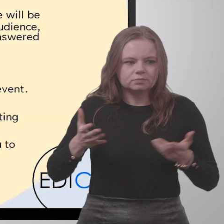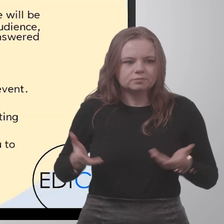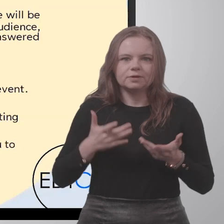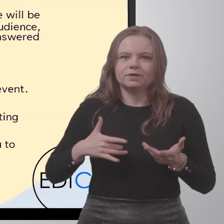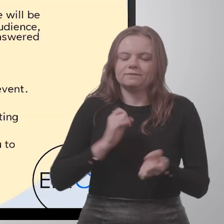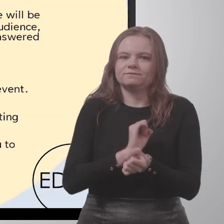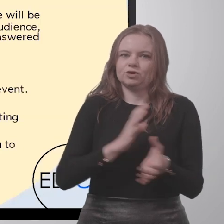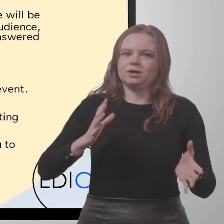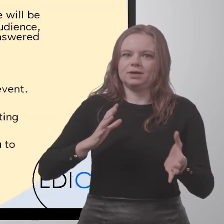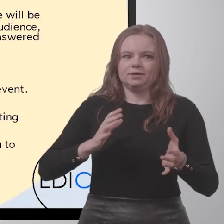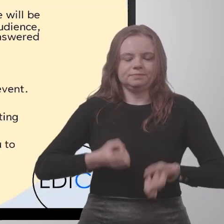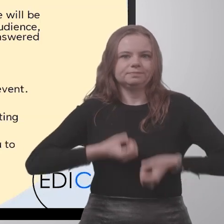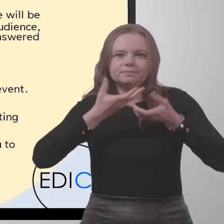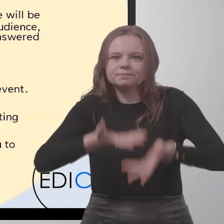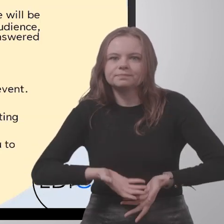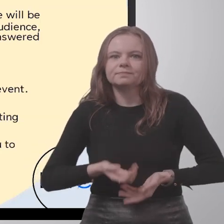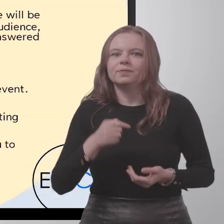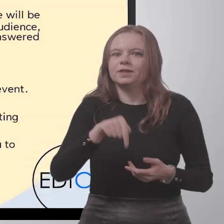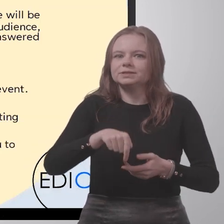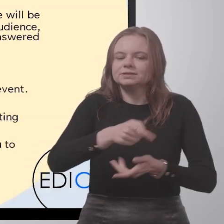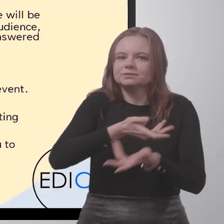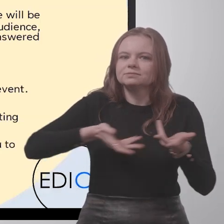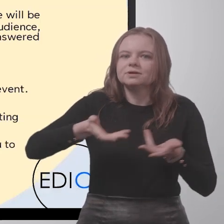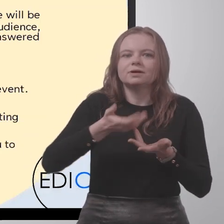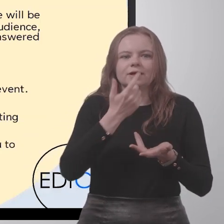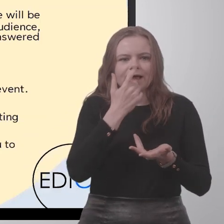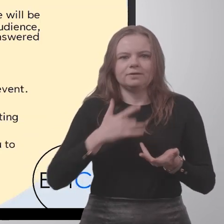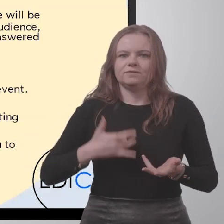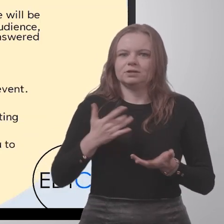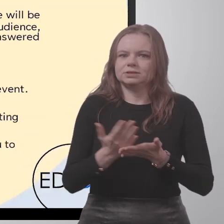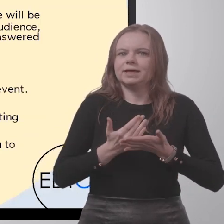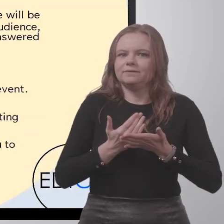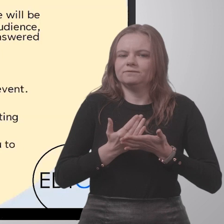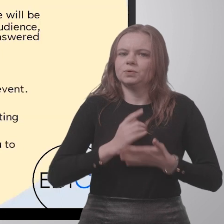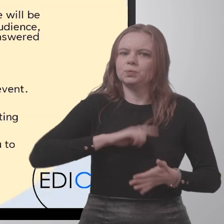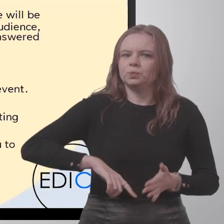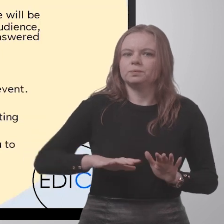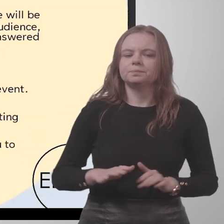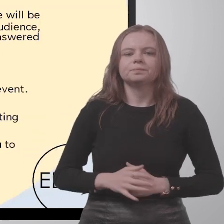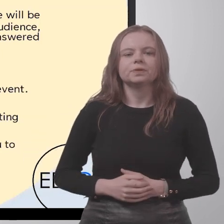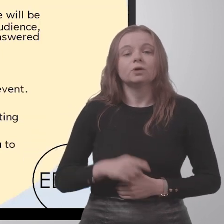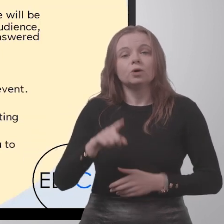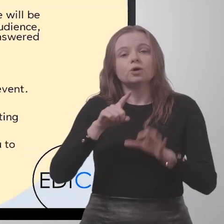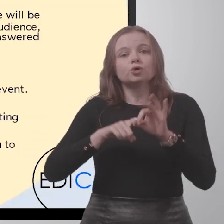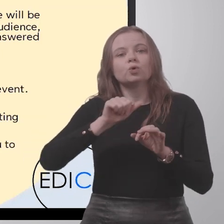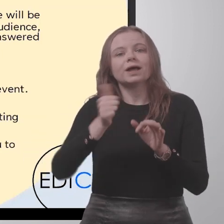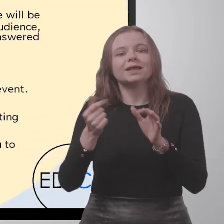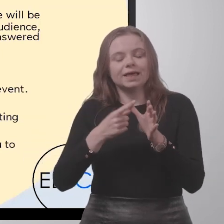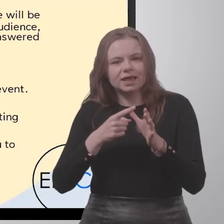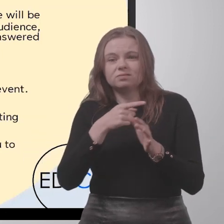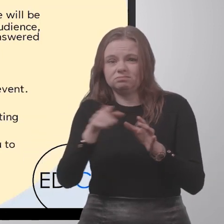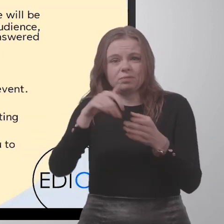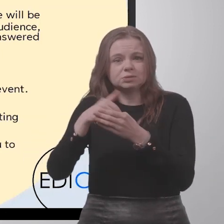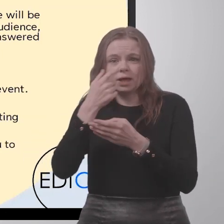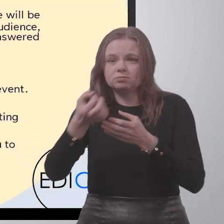I guess, freedom in some respects in these spaces and is able to feel some sort of safety. In terms of the Q&A, during the session,